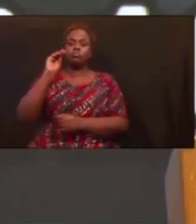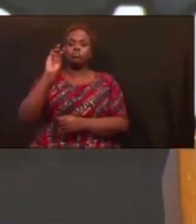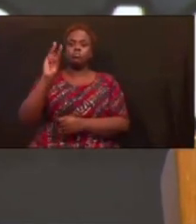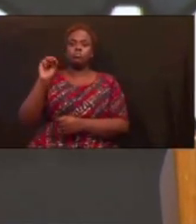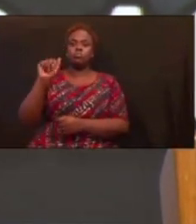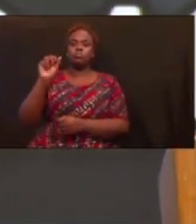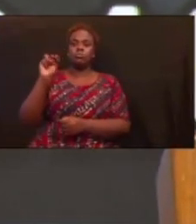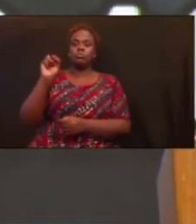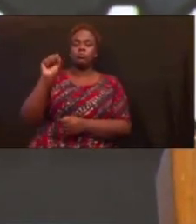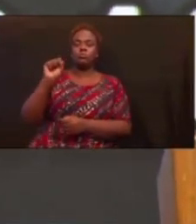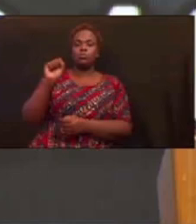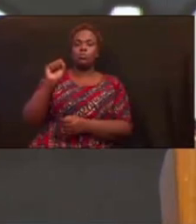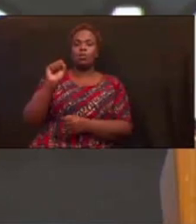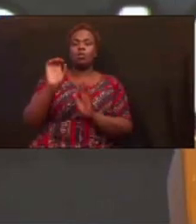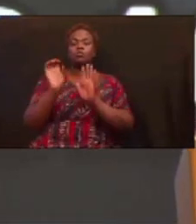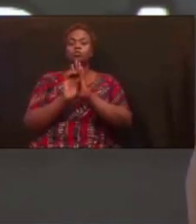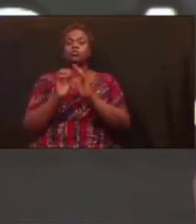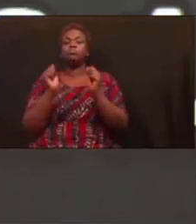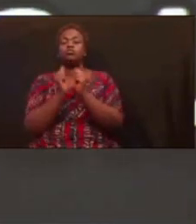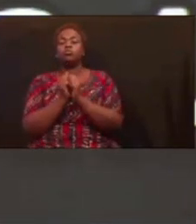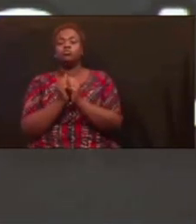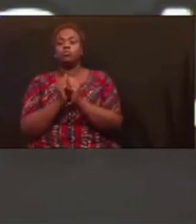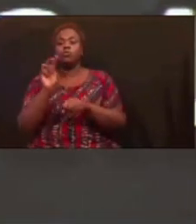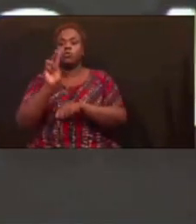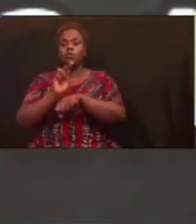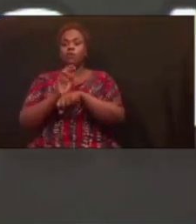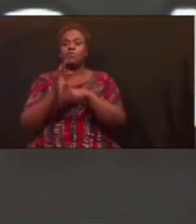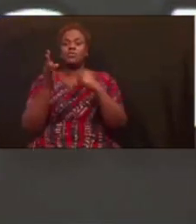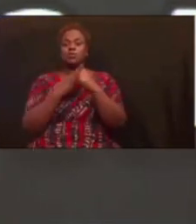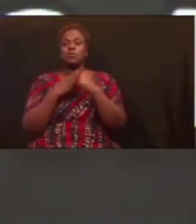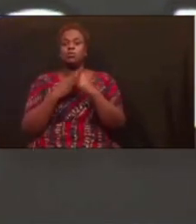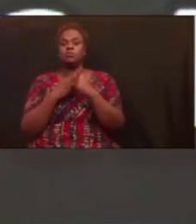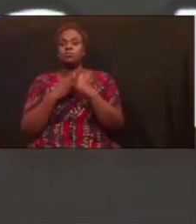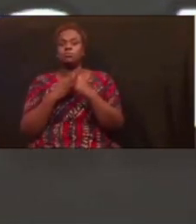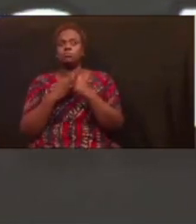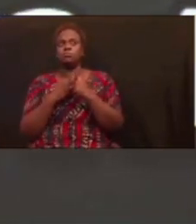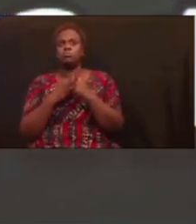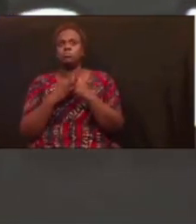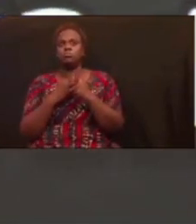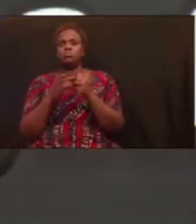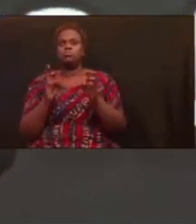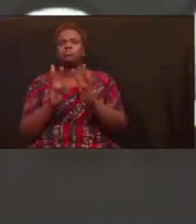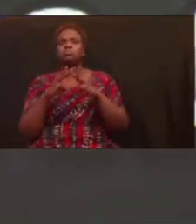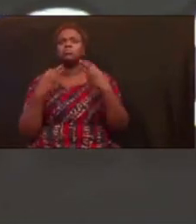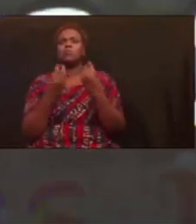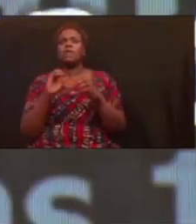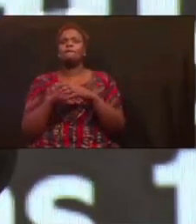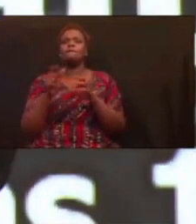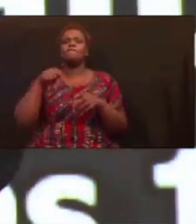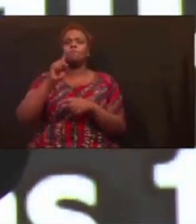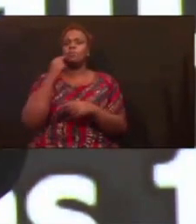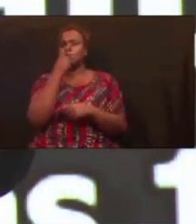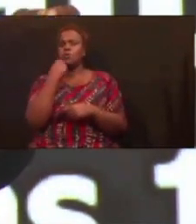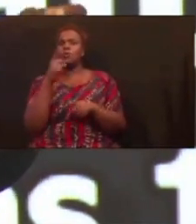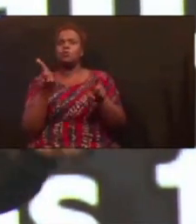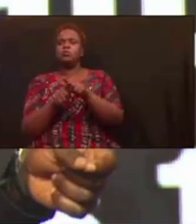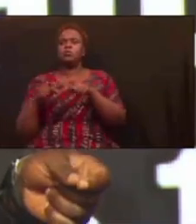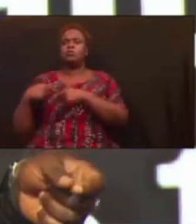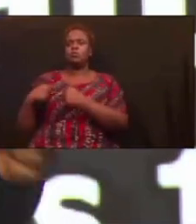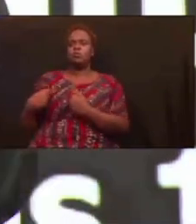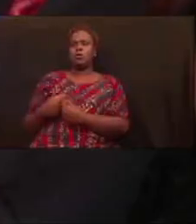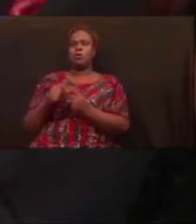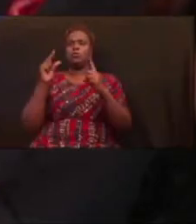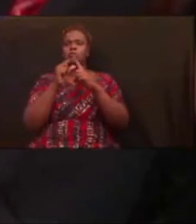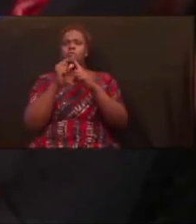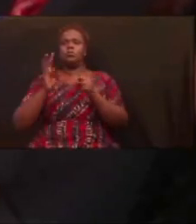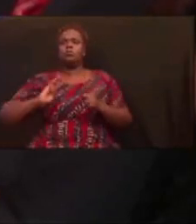when you read from verse 9 and 10, it says the word is nigh thee in your mouth and in your heart, even the word of faith that we preach,